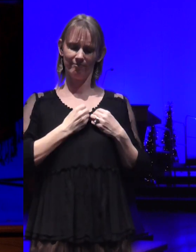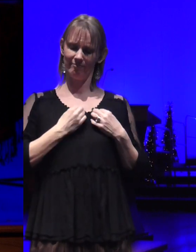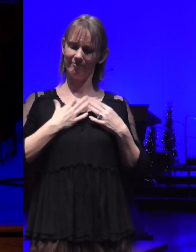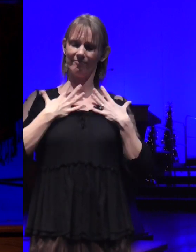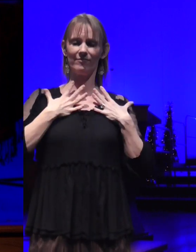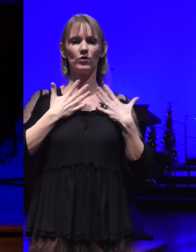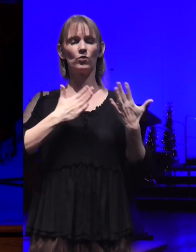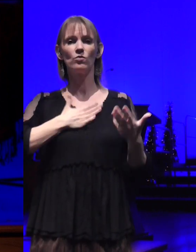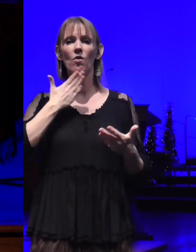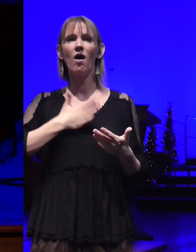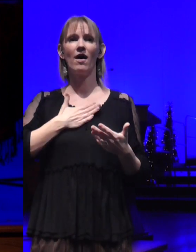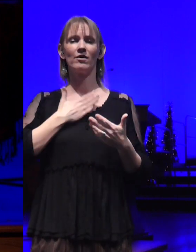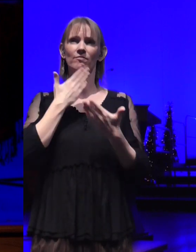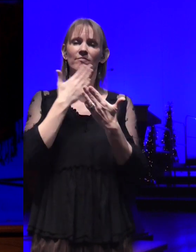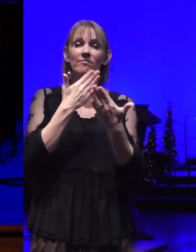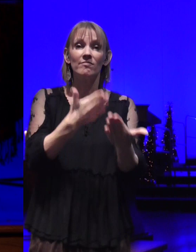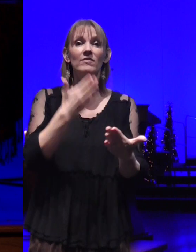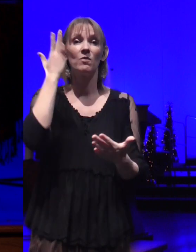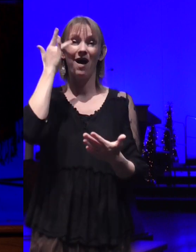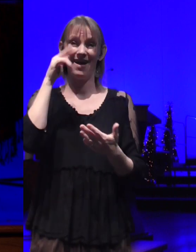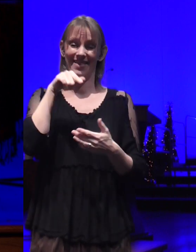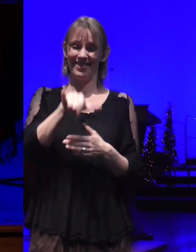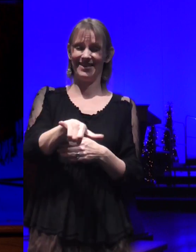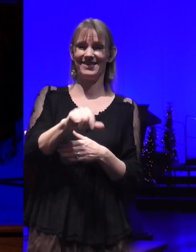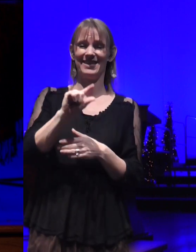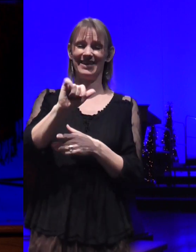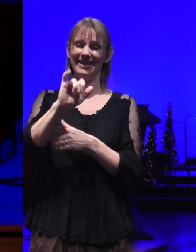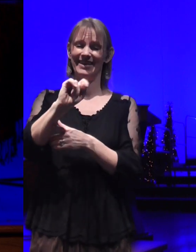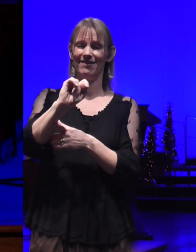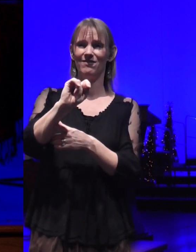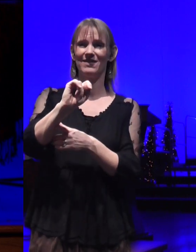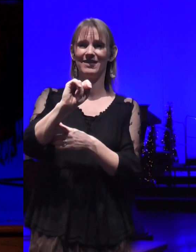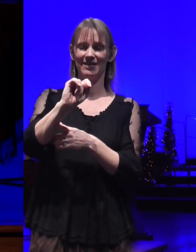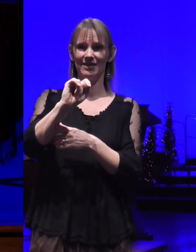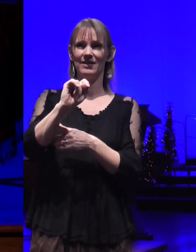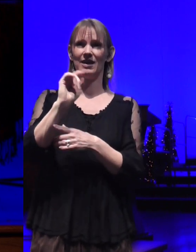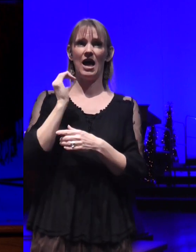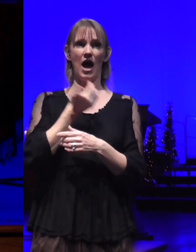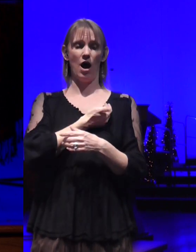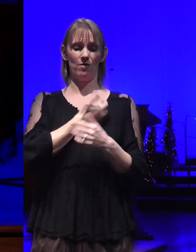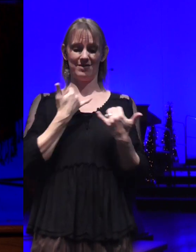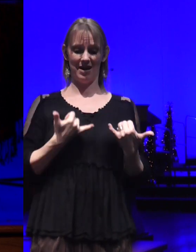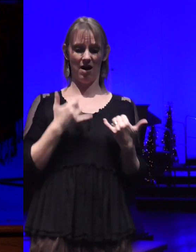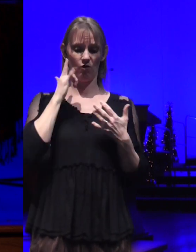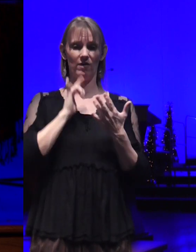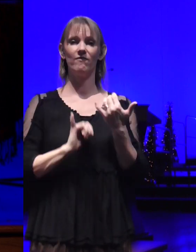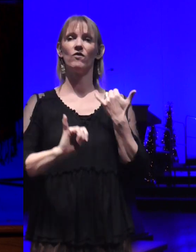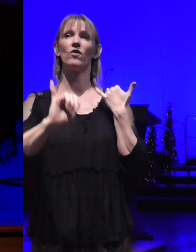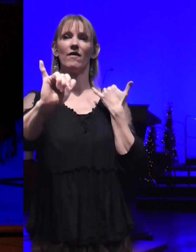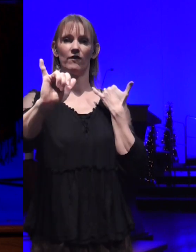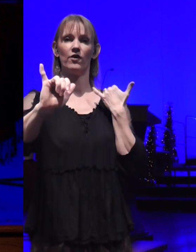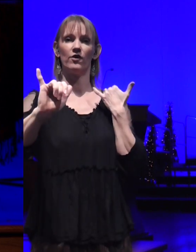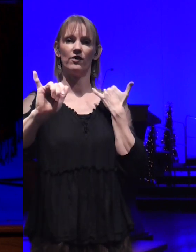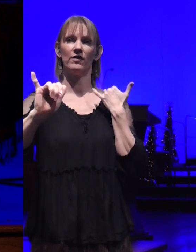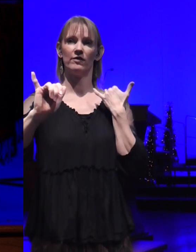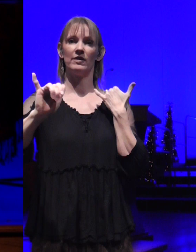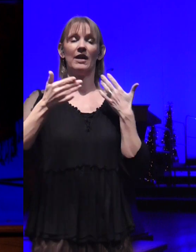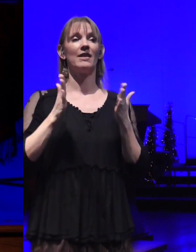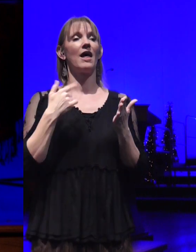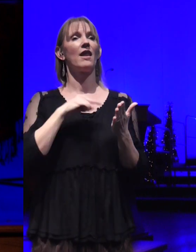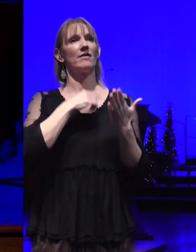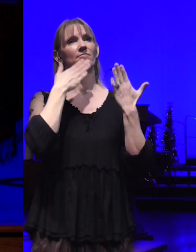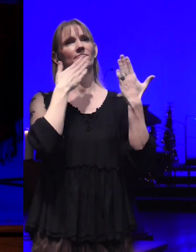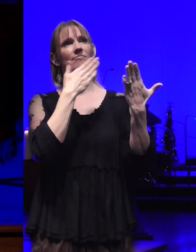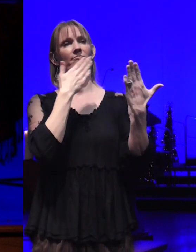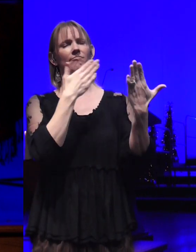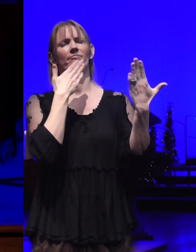gratitude, for this is the gift of all gifts, ours now and forevermore. May we give